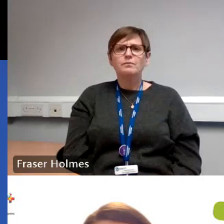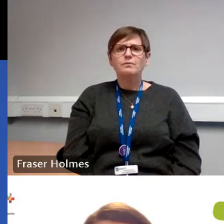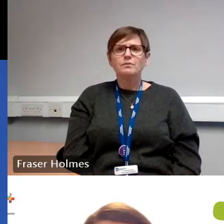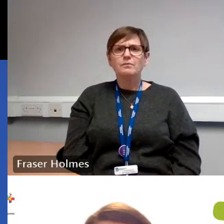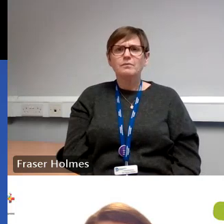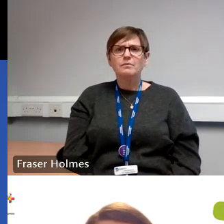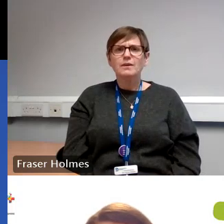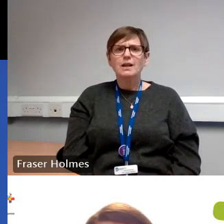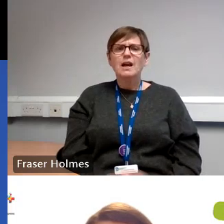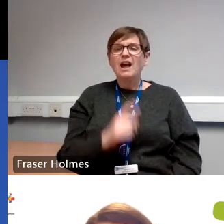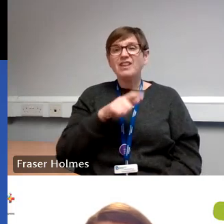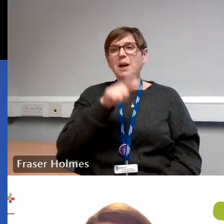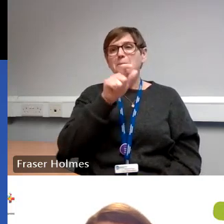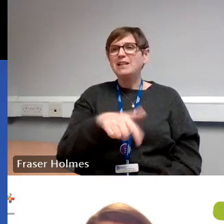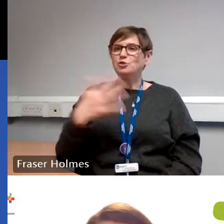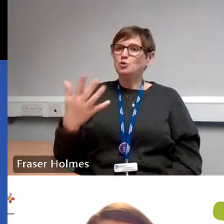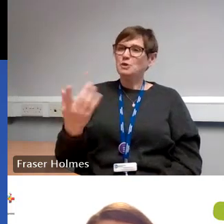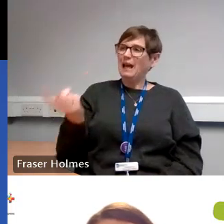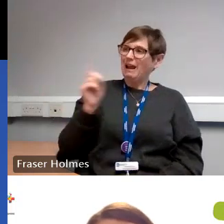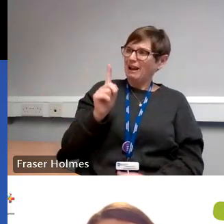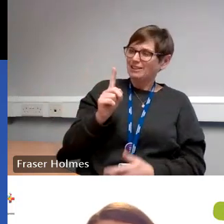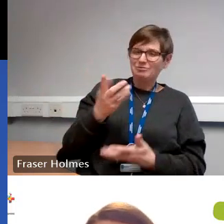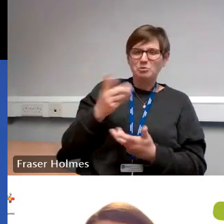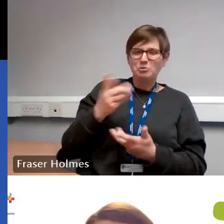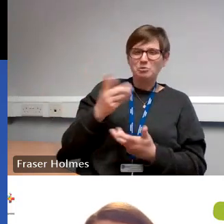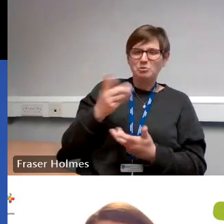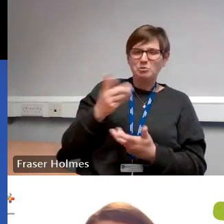here today would have been good, wouldn't it? Yeah.